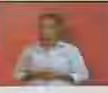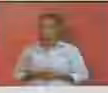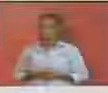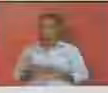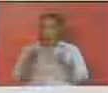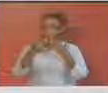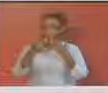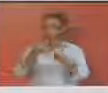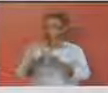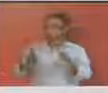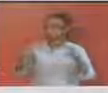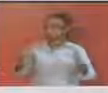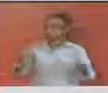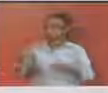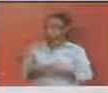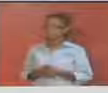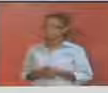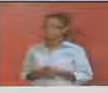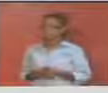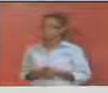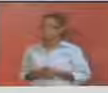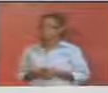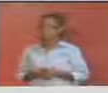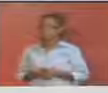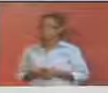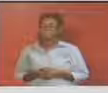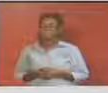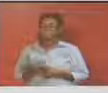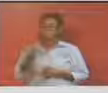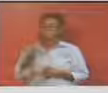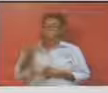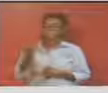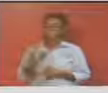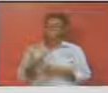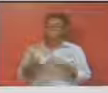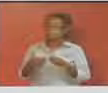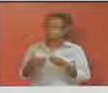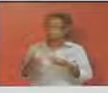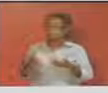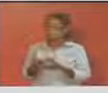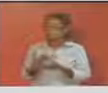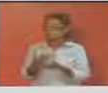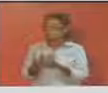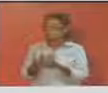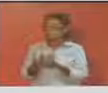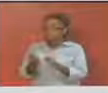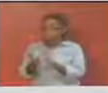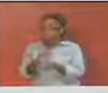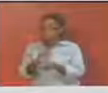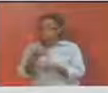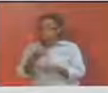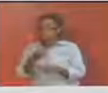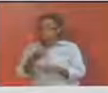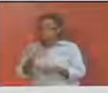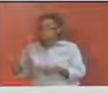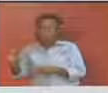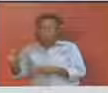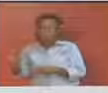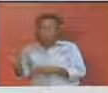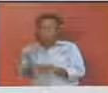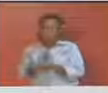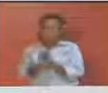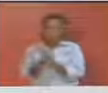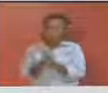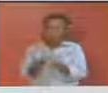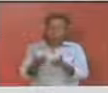So your question is about the variant that was found in the UK recently that was associated with travelers from